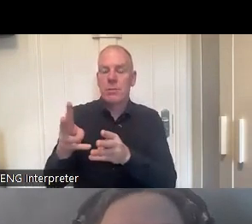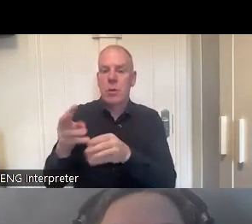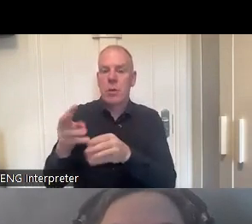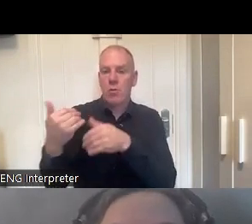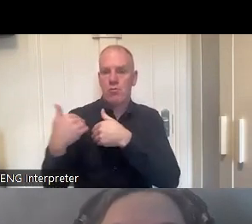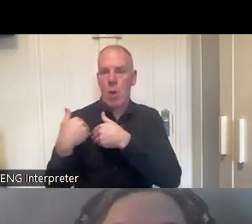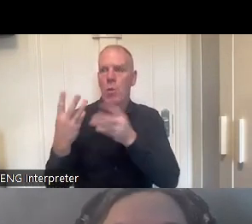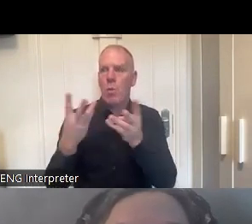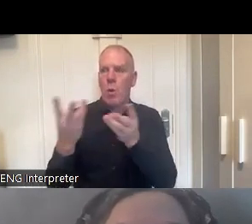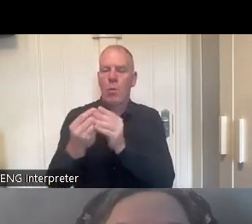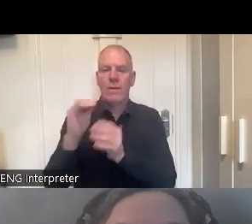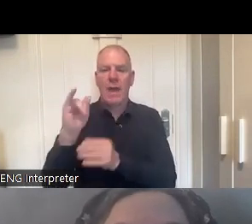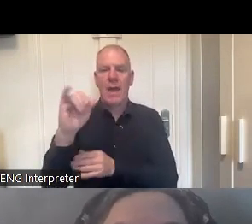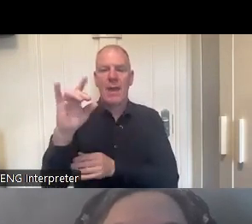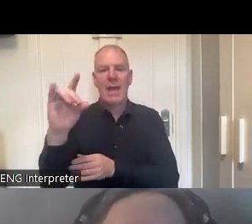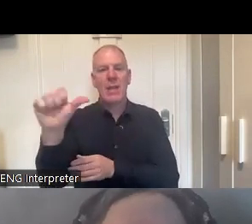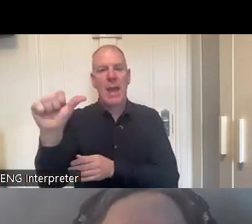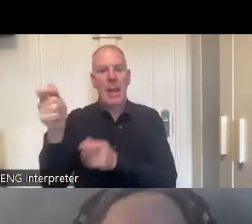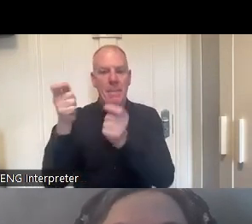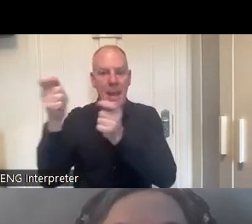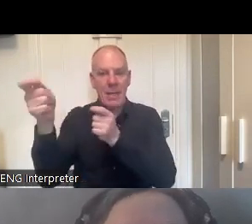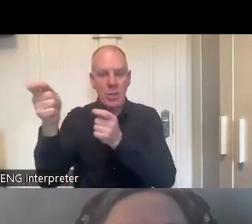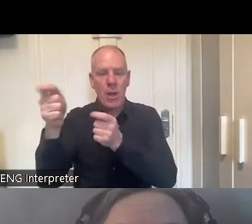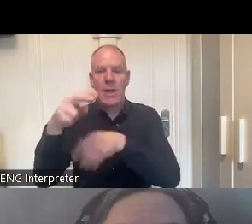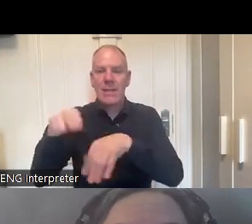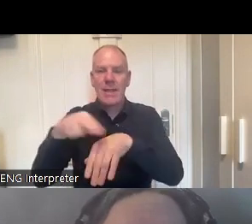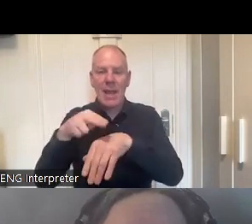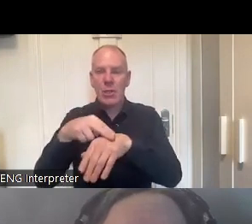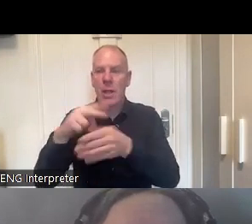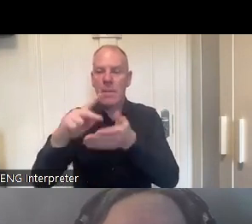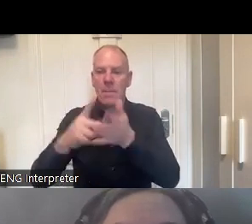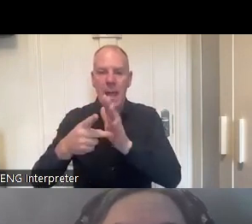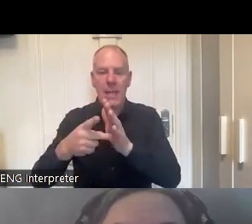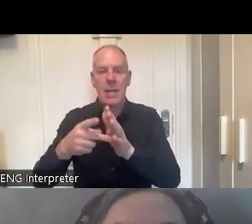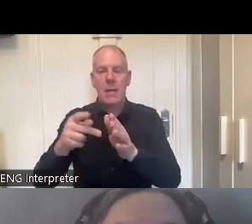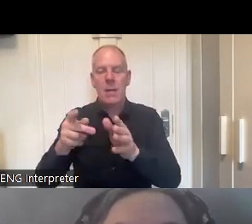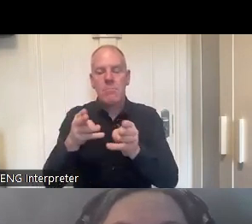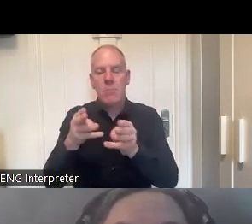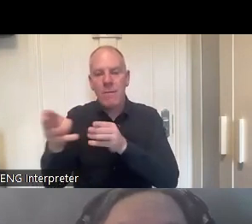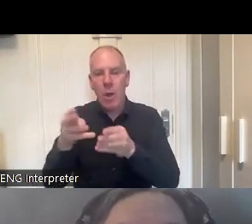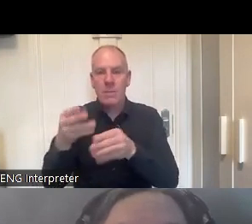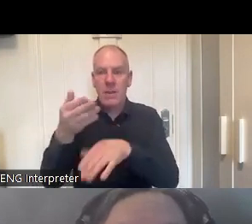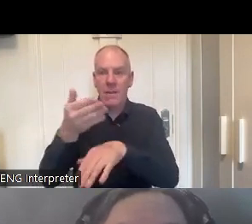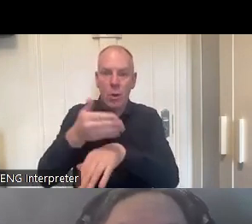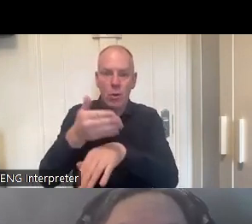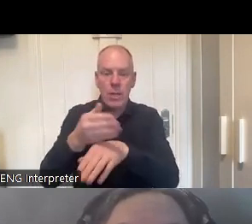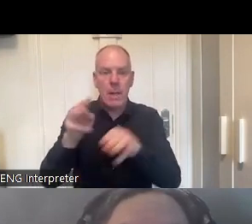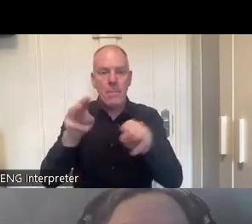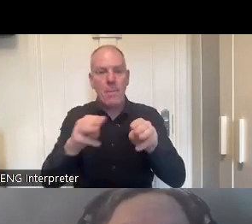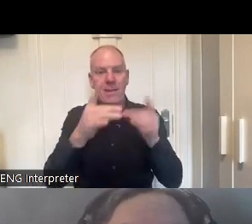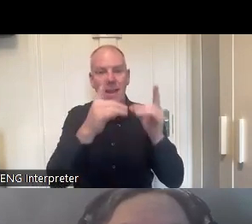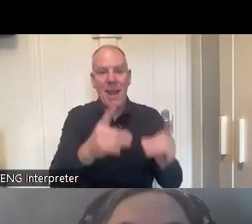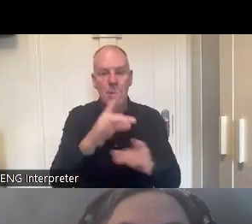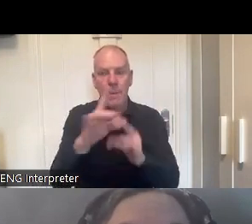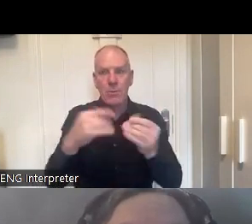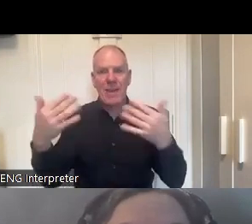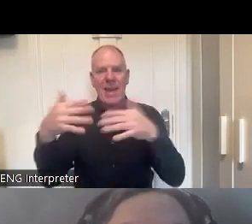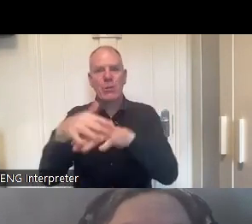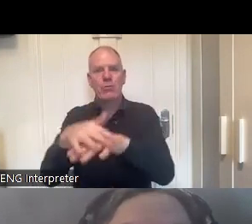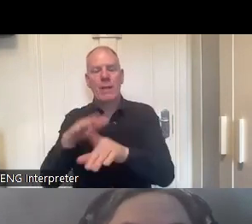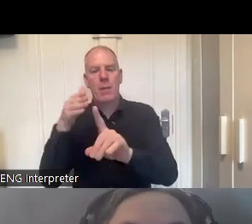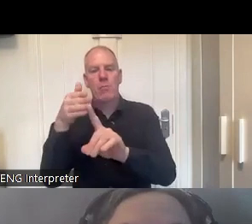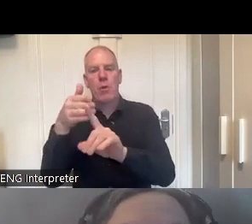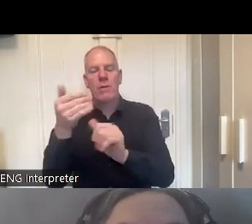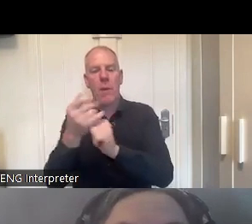managers, National Planning and Performance Function and Population and Public Health to ensure an integrated approach to planning in line